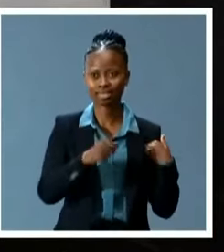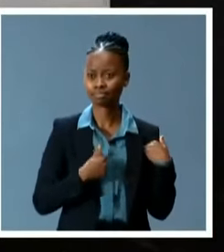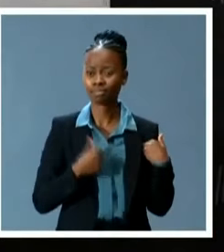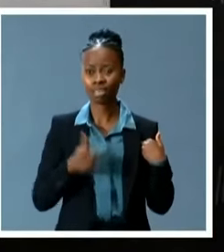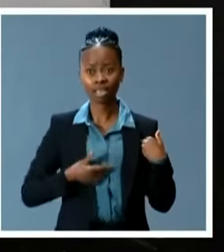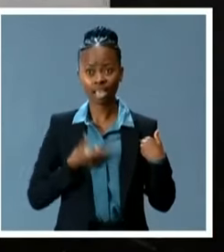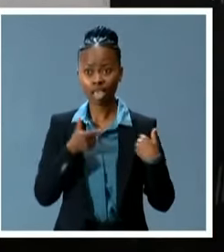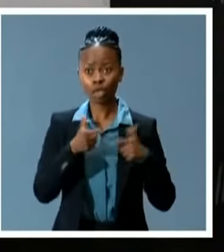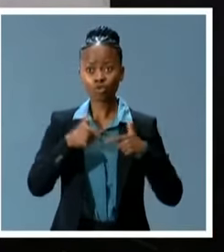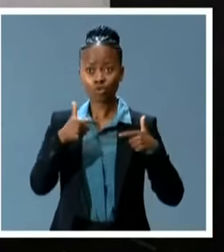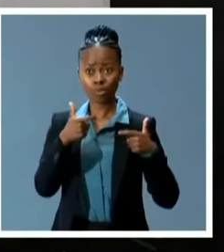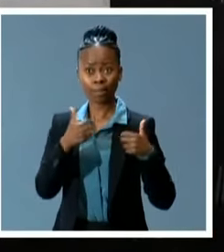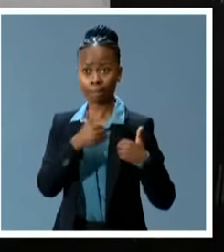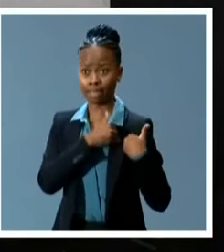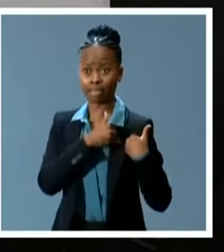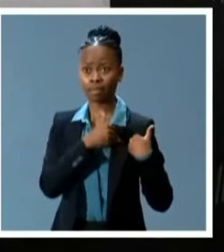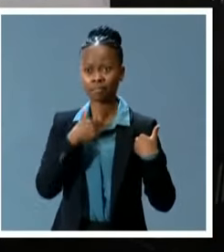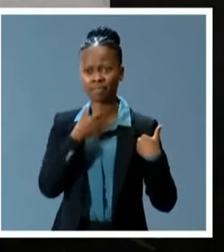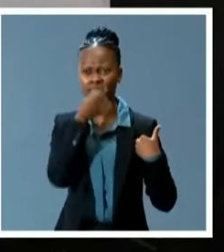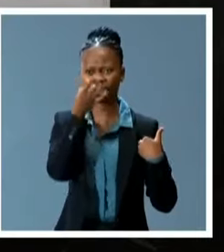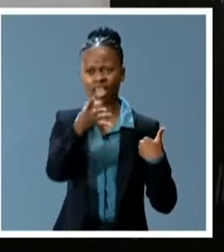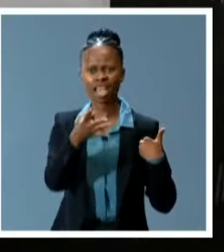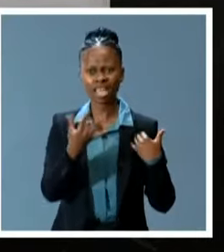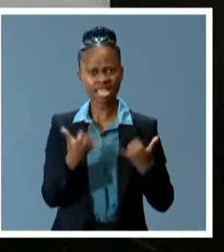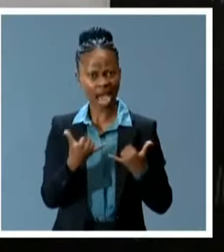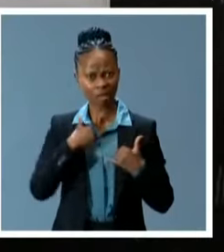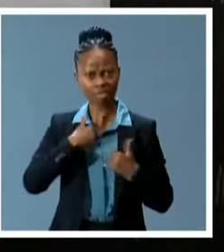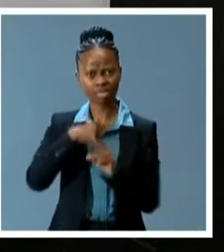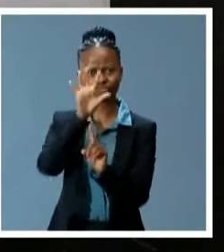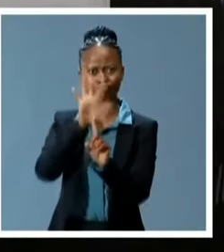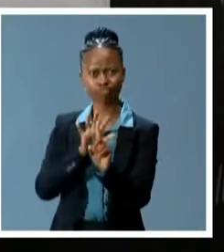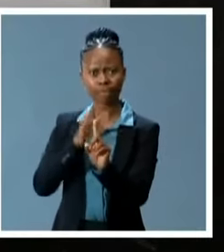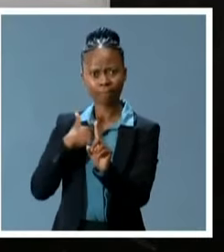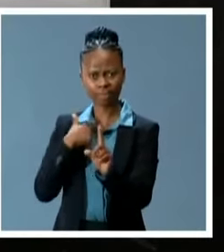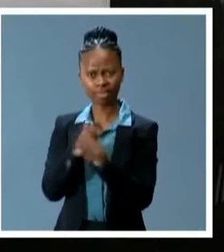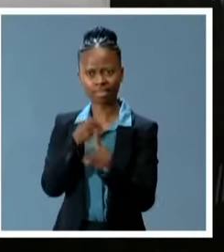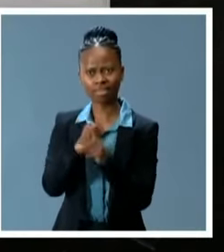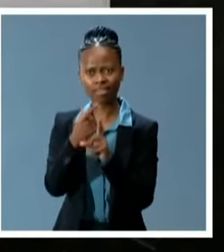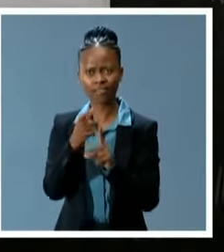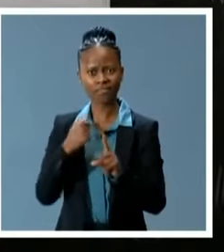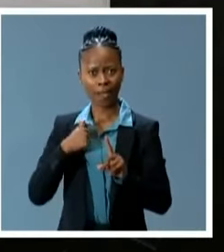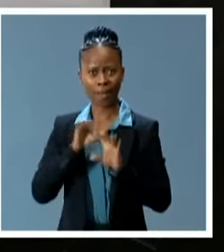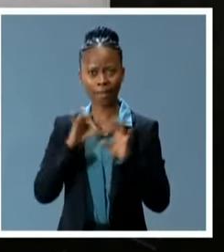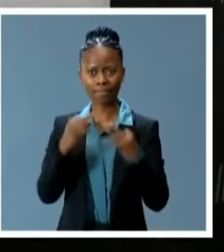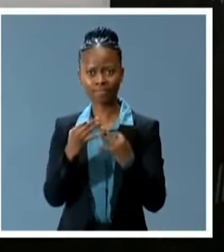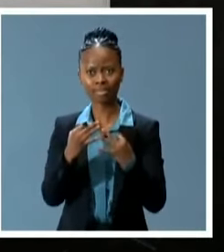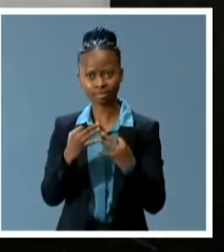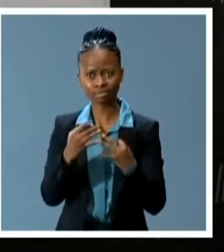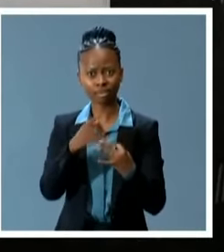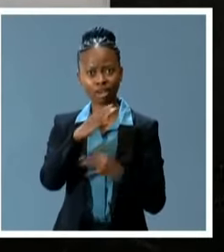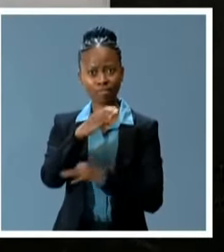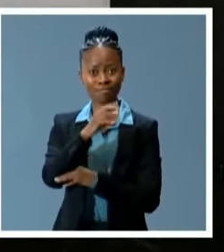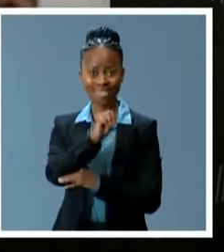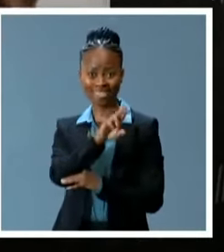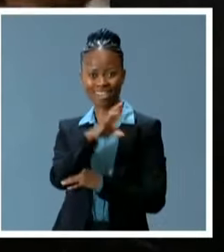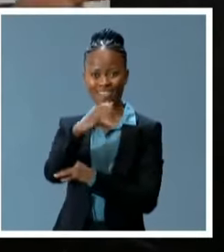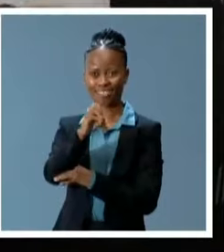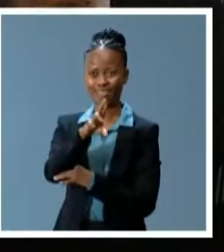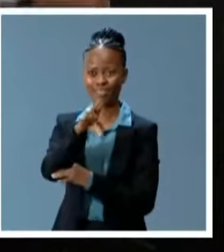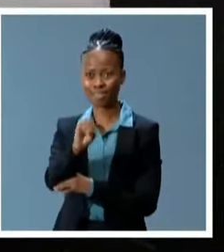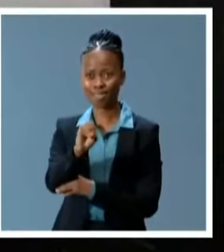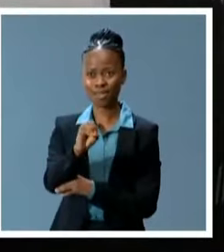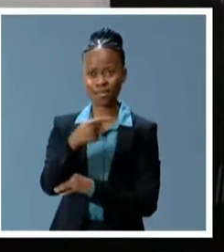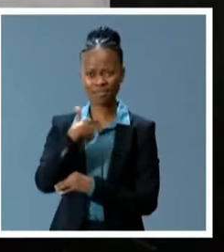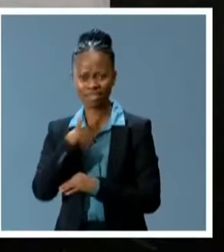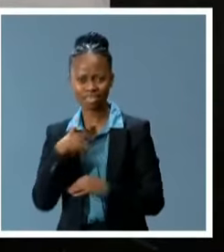Up à tous ceux qui font le taf dans les hôpitaux, la tristesse sous les masques. Mister Coron nous a piqué dans la face. On a tous peur, quoi qu'on dise,